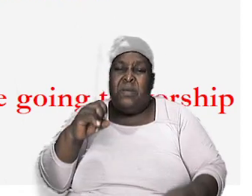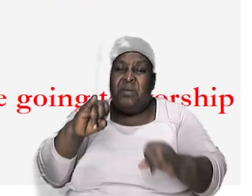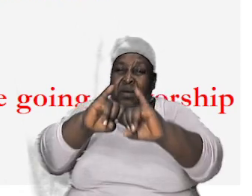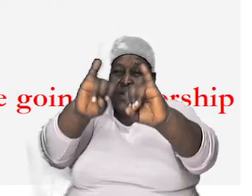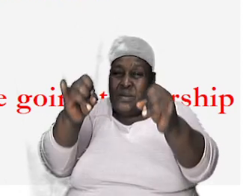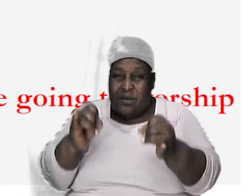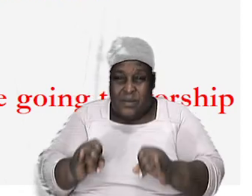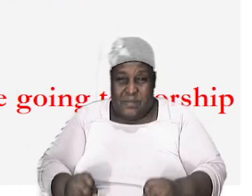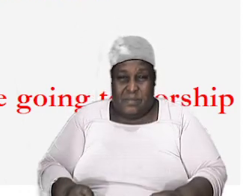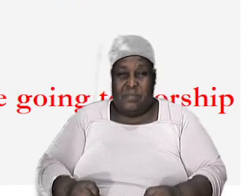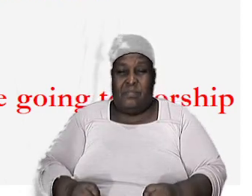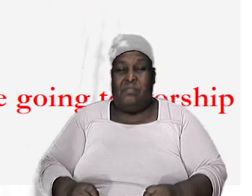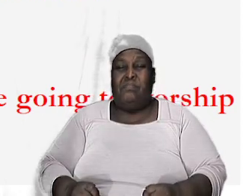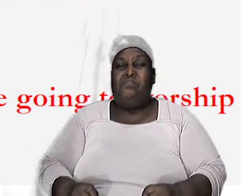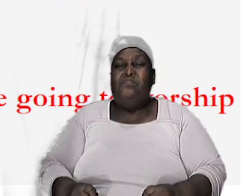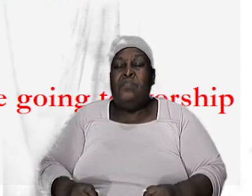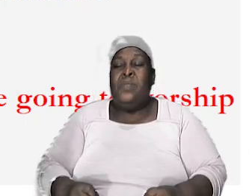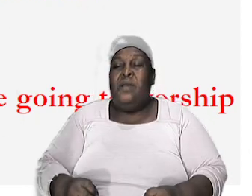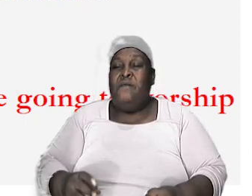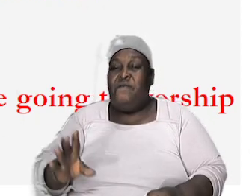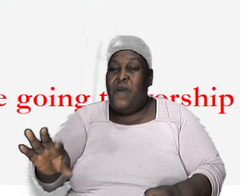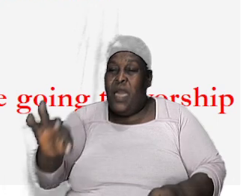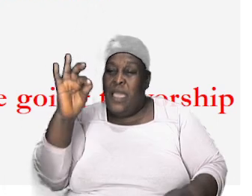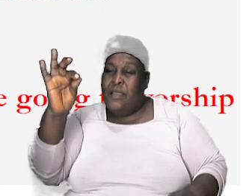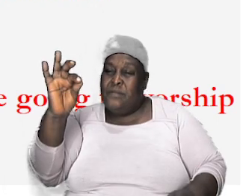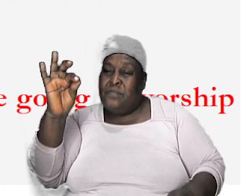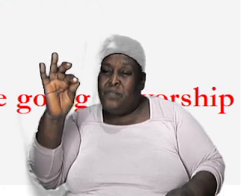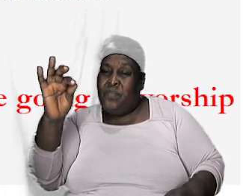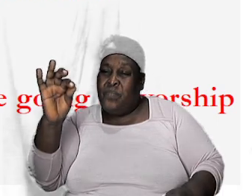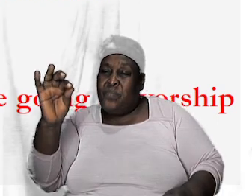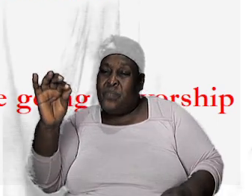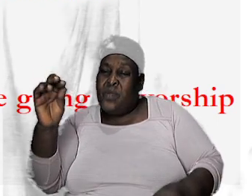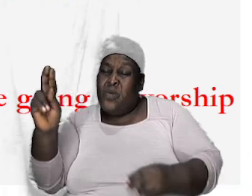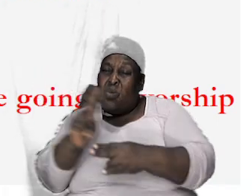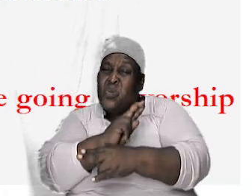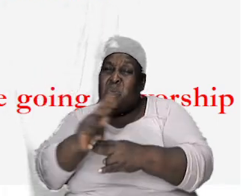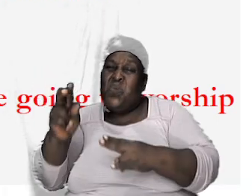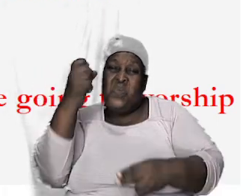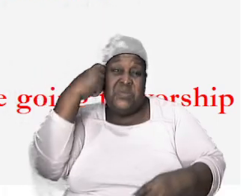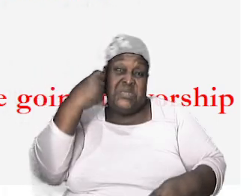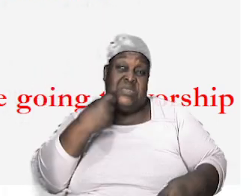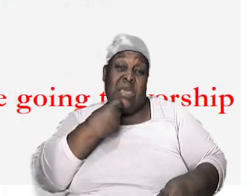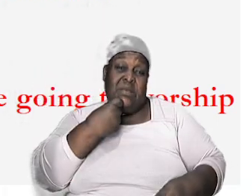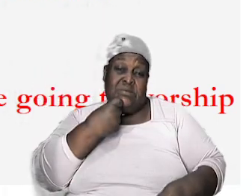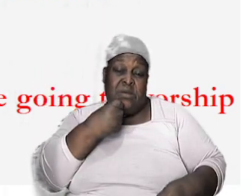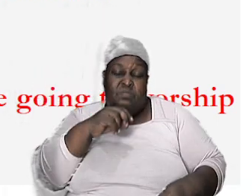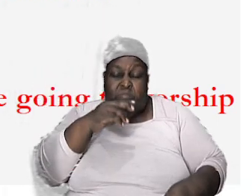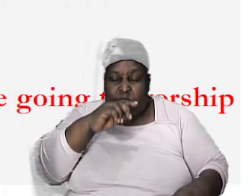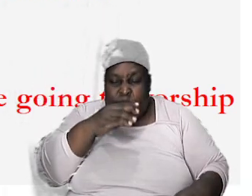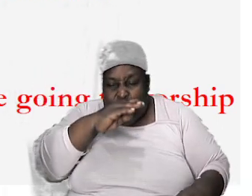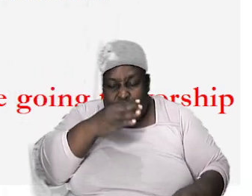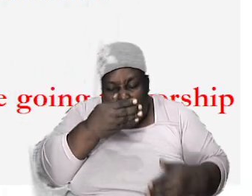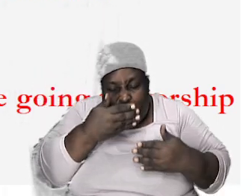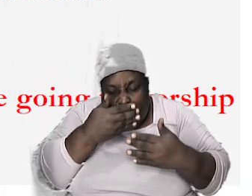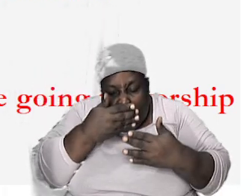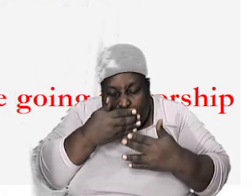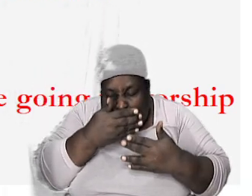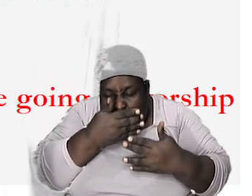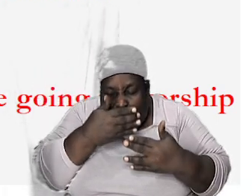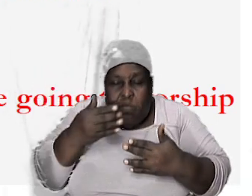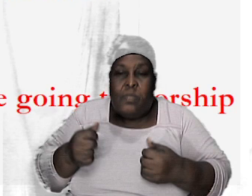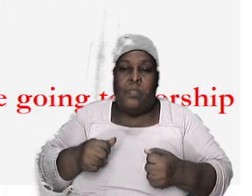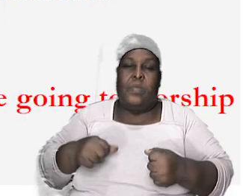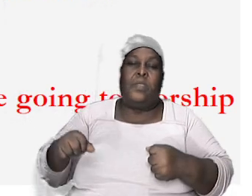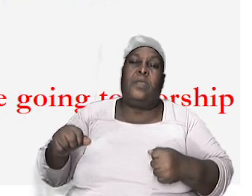trying to do is fill that inner gap. We find that they try to use sex, or they try to use drugs, or they try to use alcohol, or